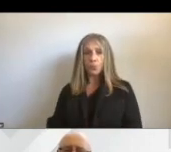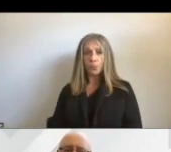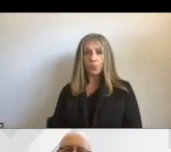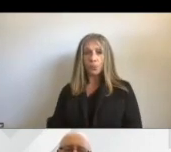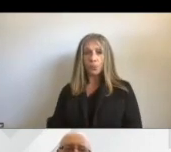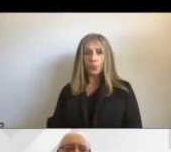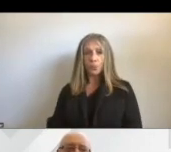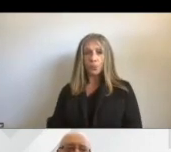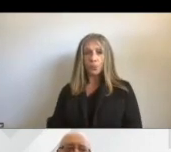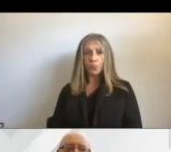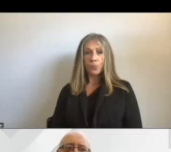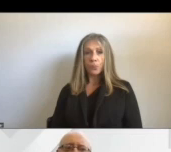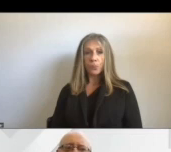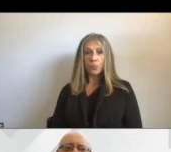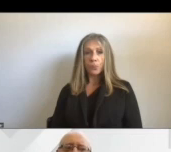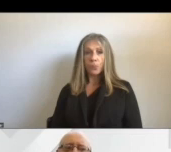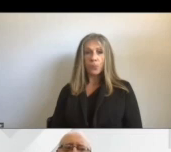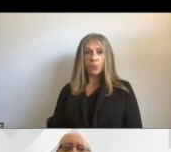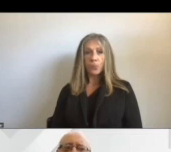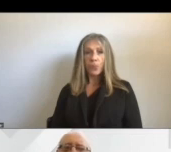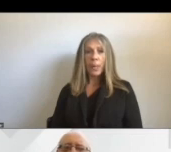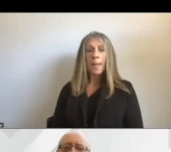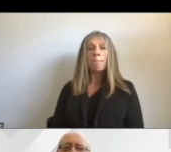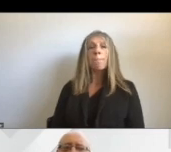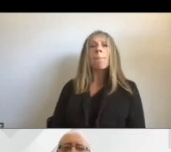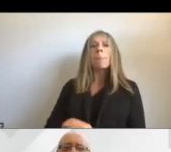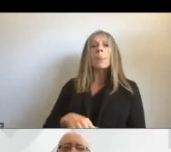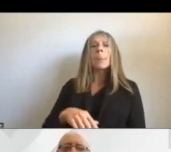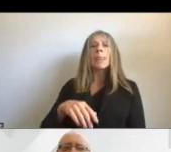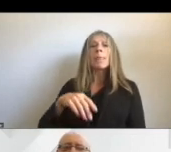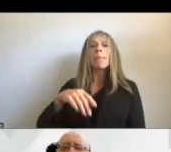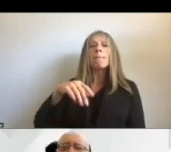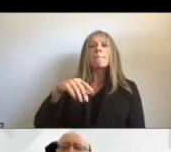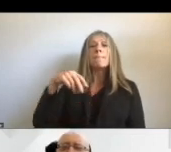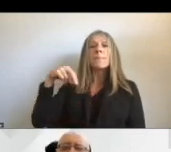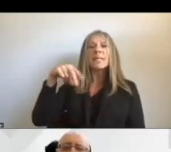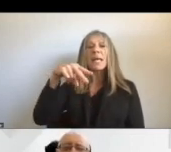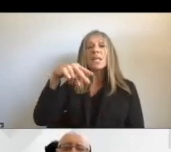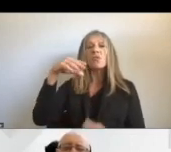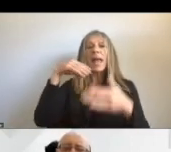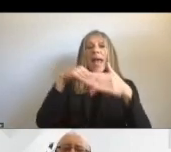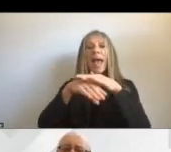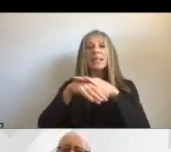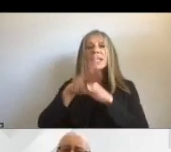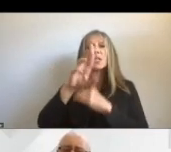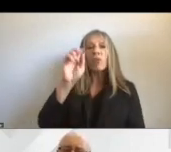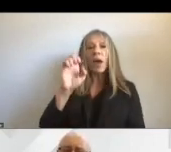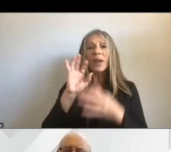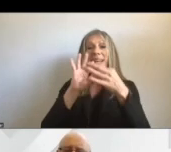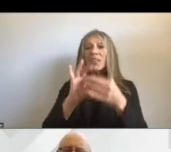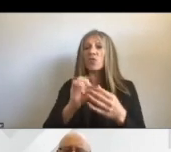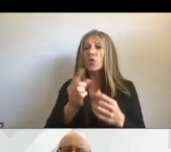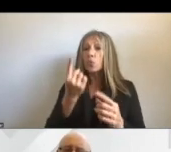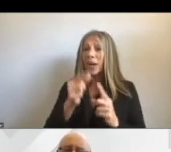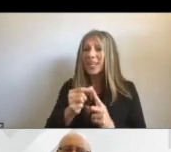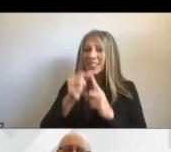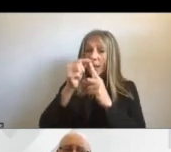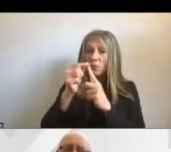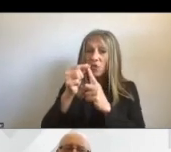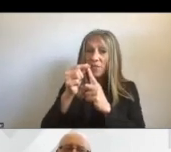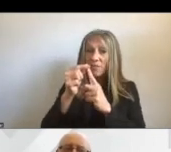If you provide a transit shelter, it must be connected by a pedestrian access route to the accessible boarding and aligning area or the